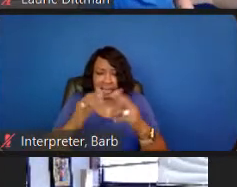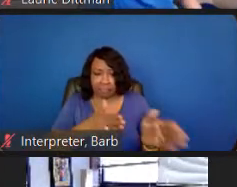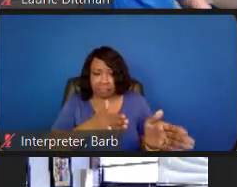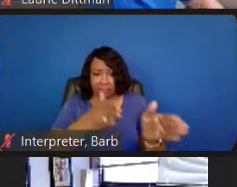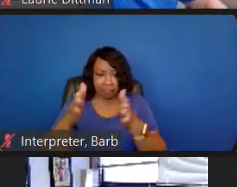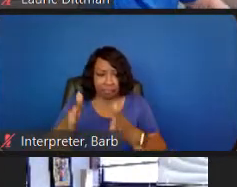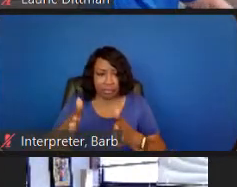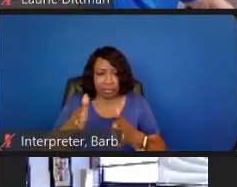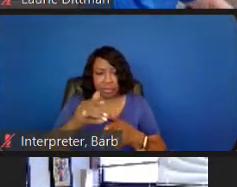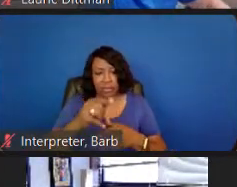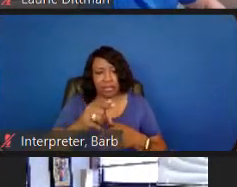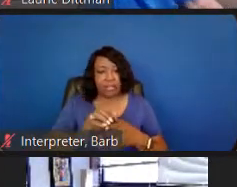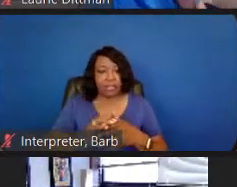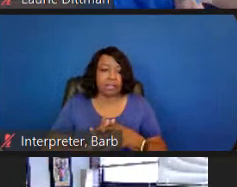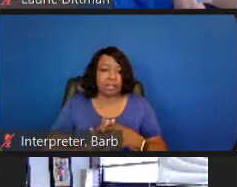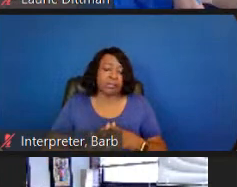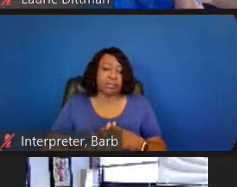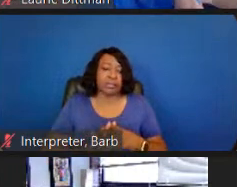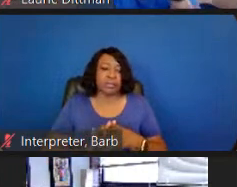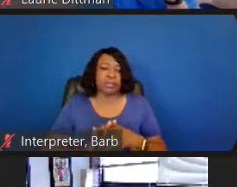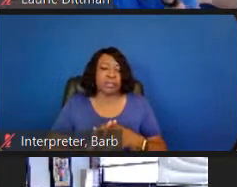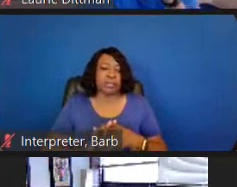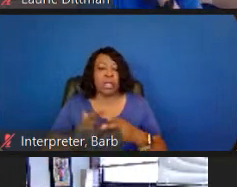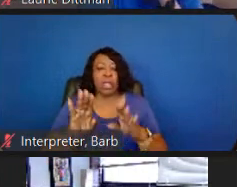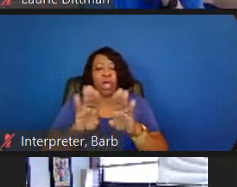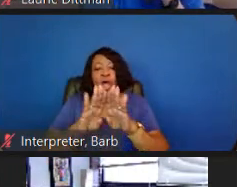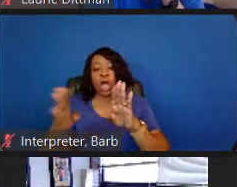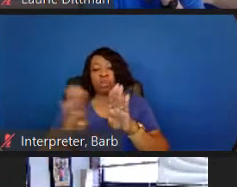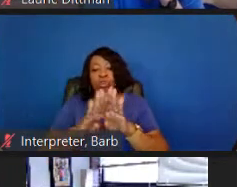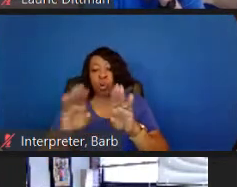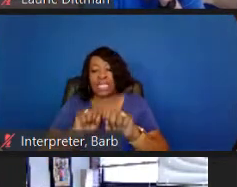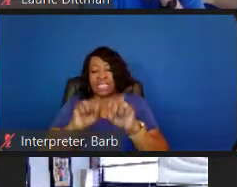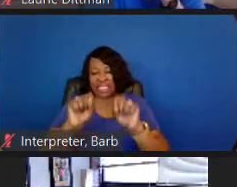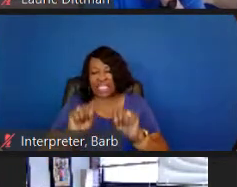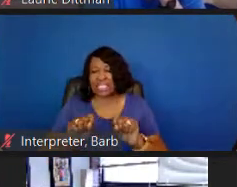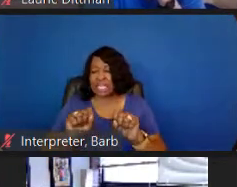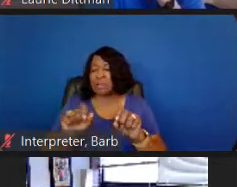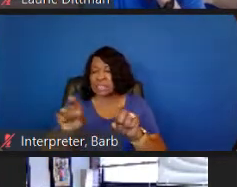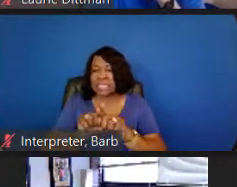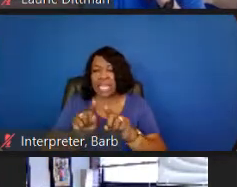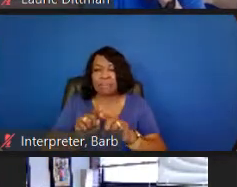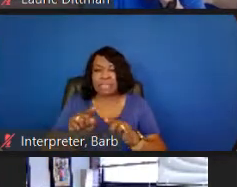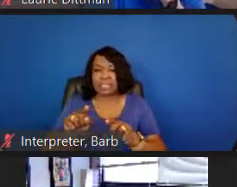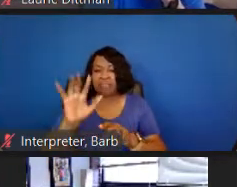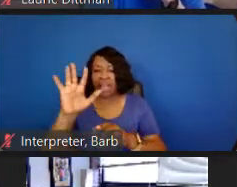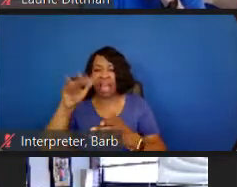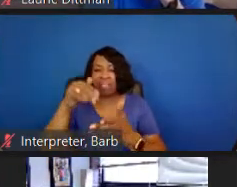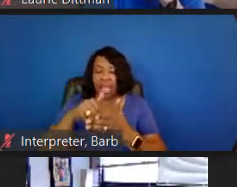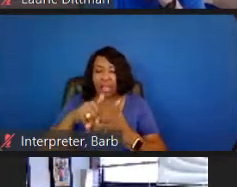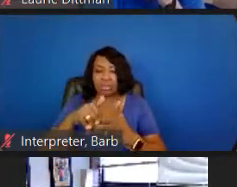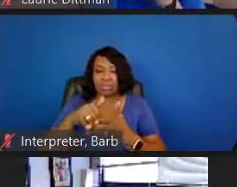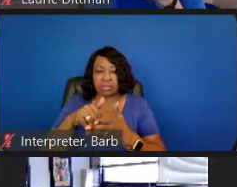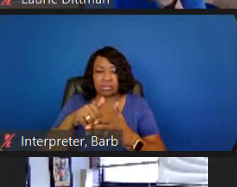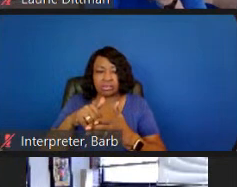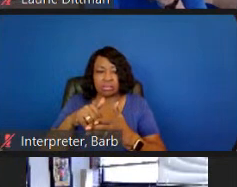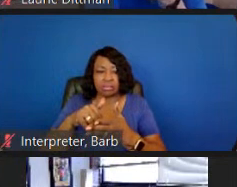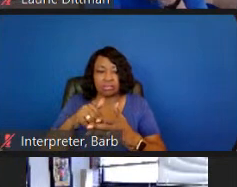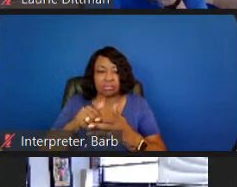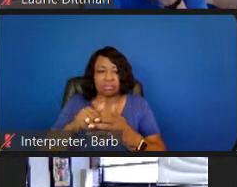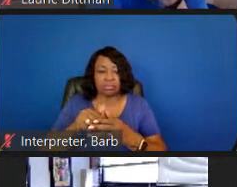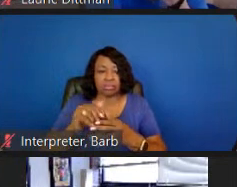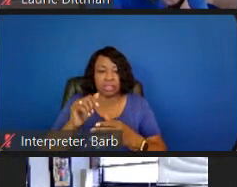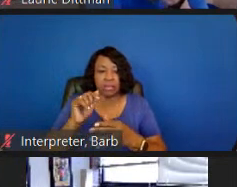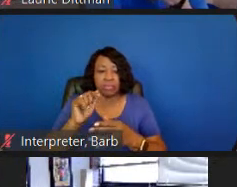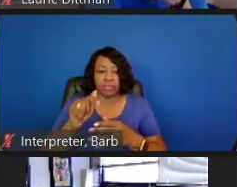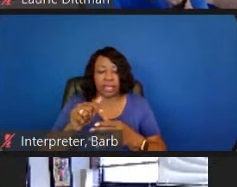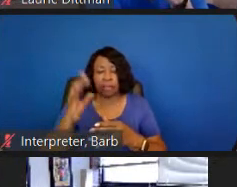next. Door system, same as the 5000 series cars. They're pretty